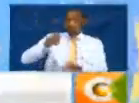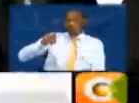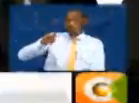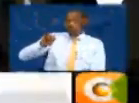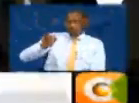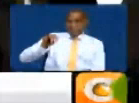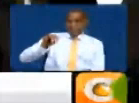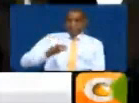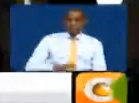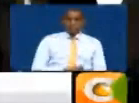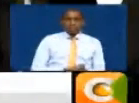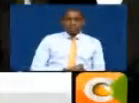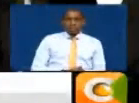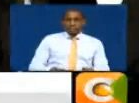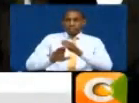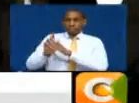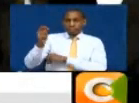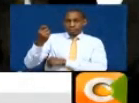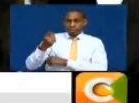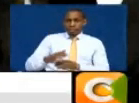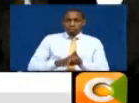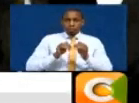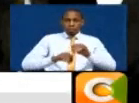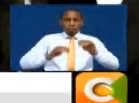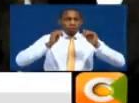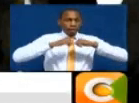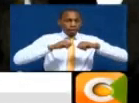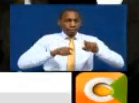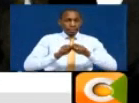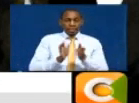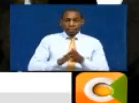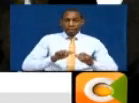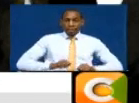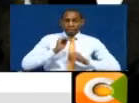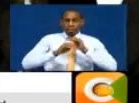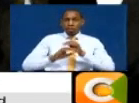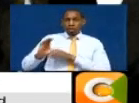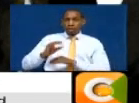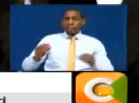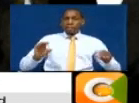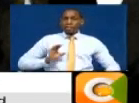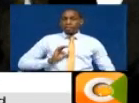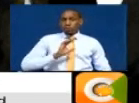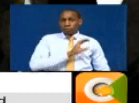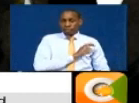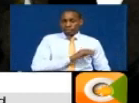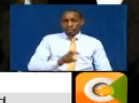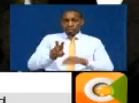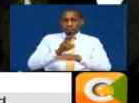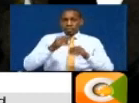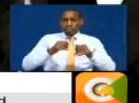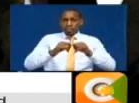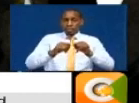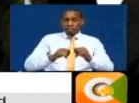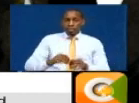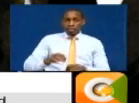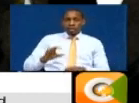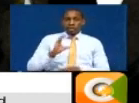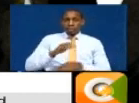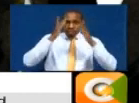Prime Cabinet Secretary. The Deputy President, according to the agreement, will chair all cabinet committees, oversee implementation of